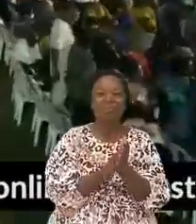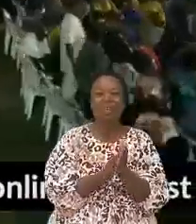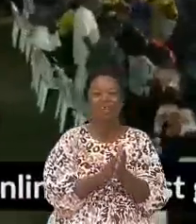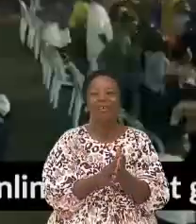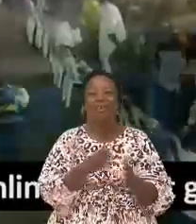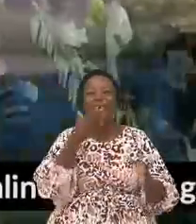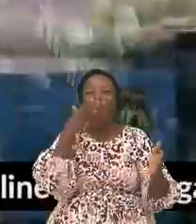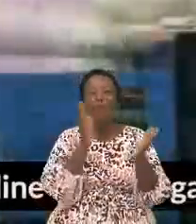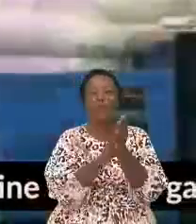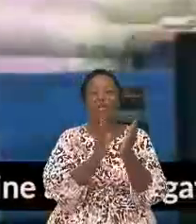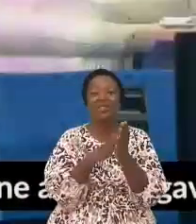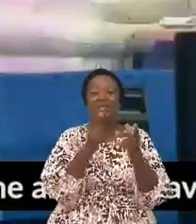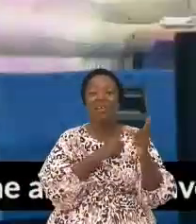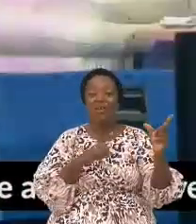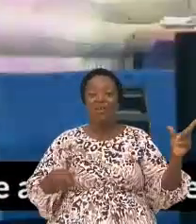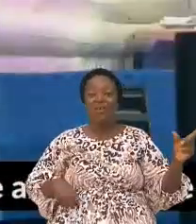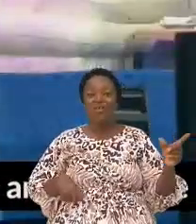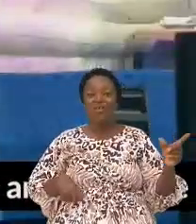Praise the Lord.